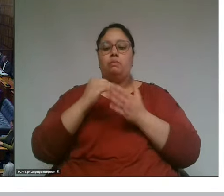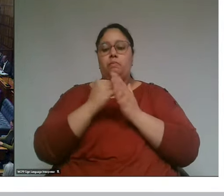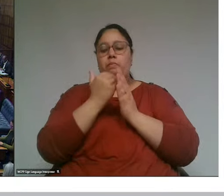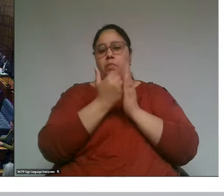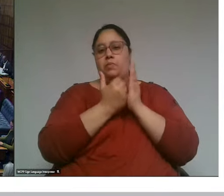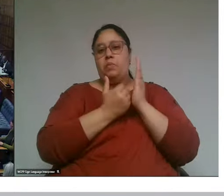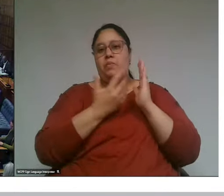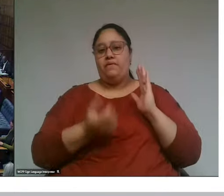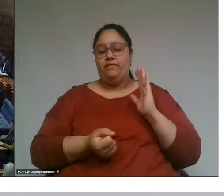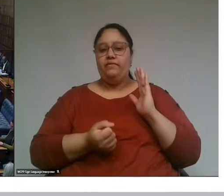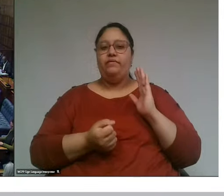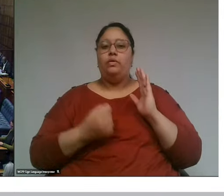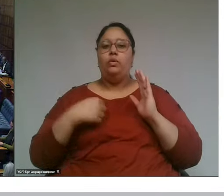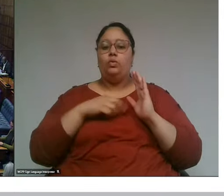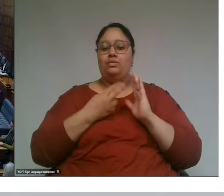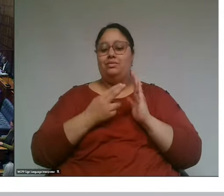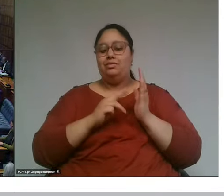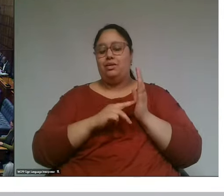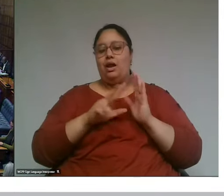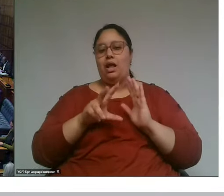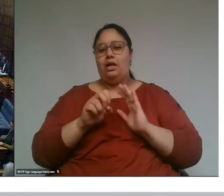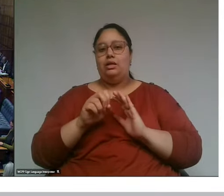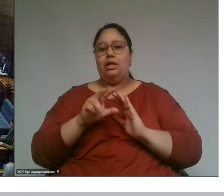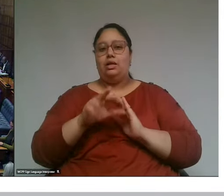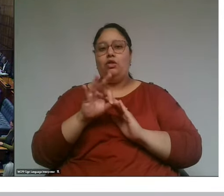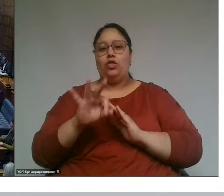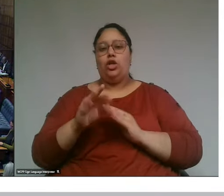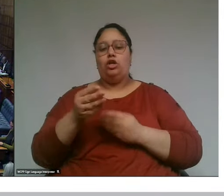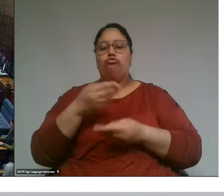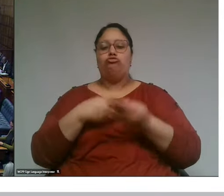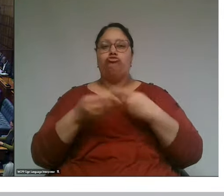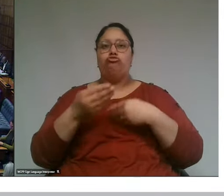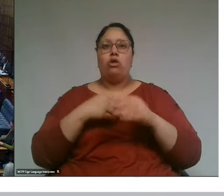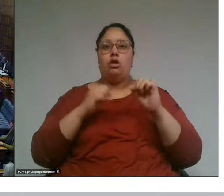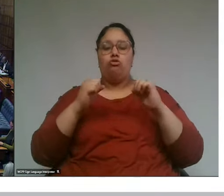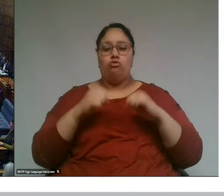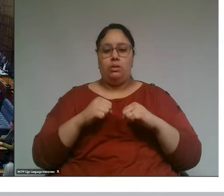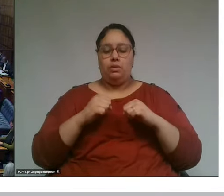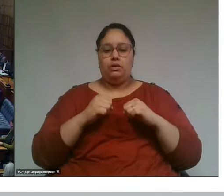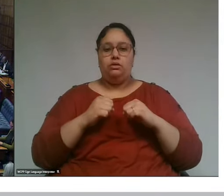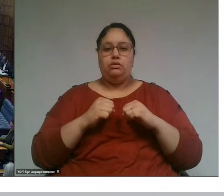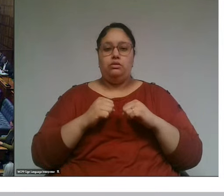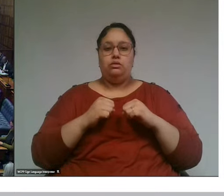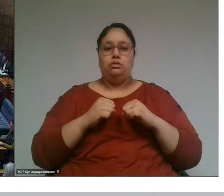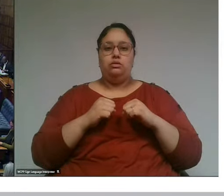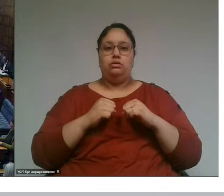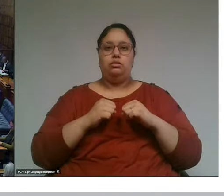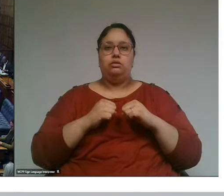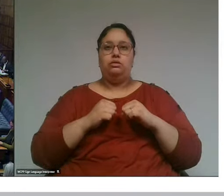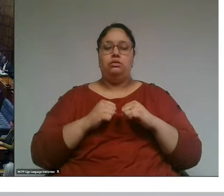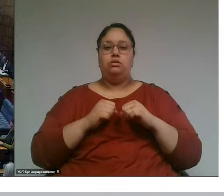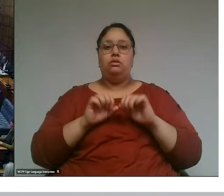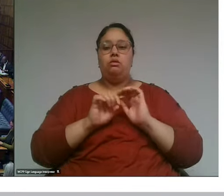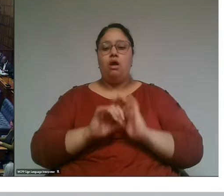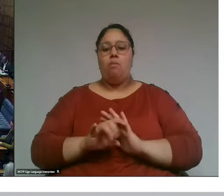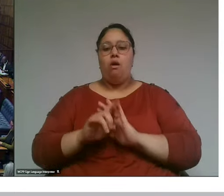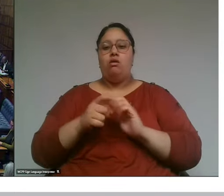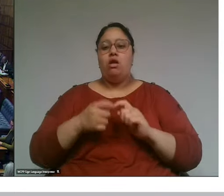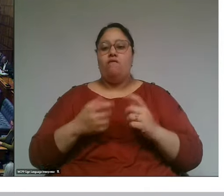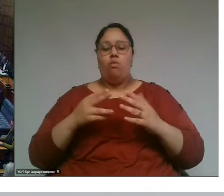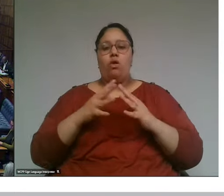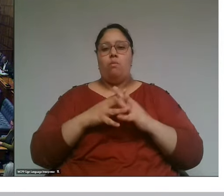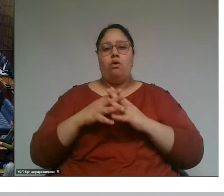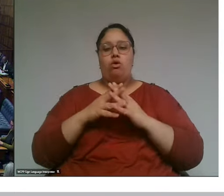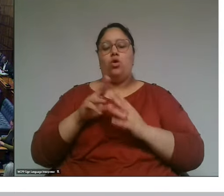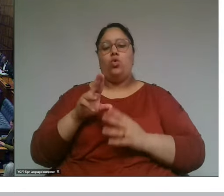there we signed about 83 trade agreements um and the markets were from the USA